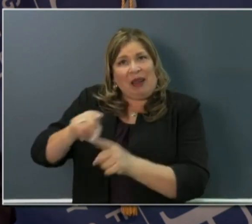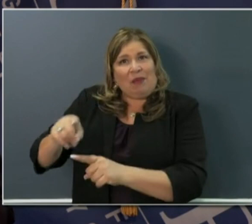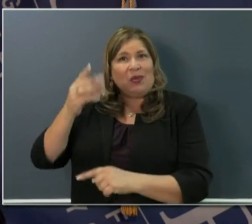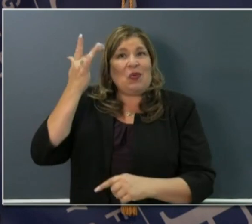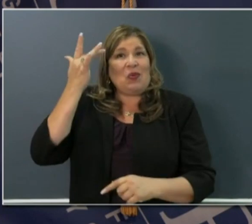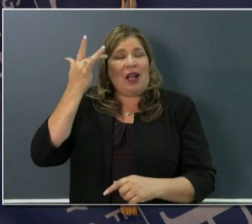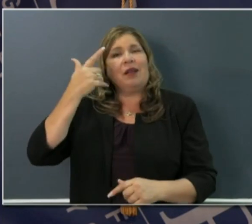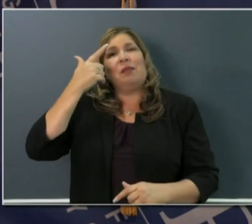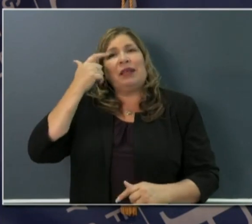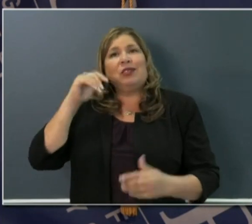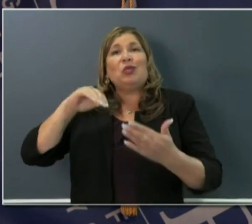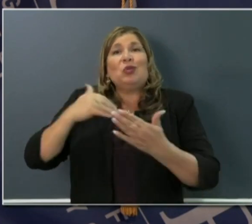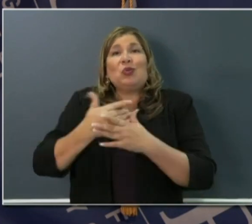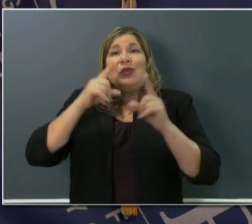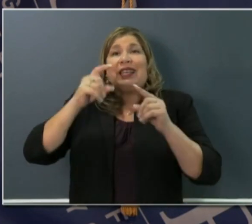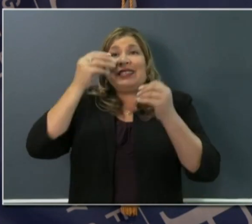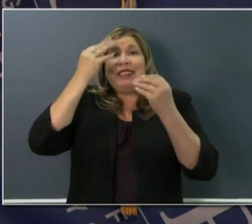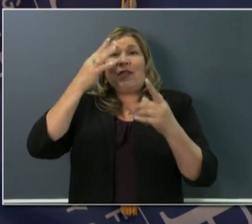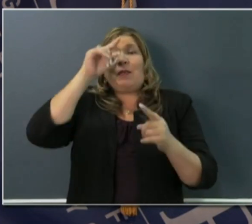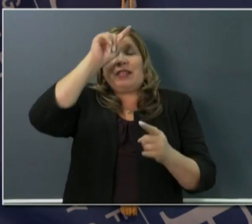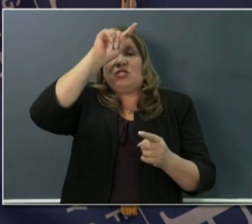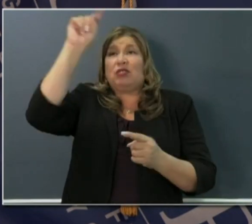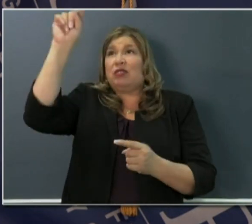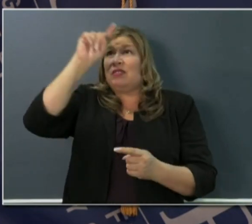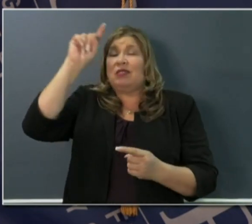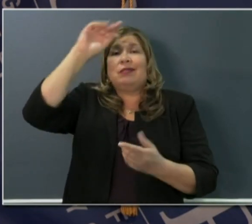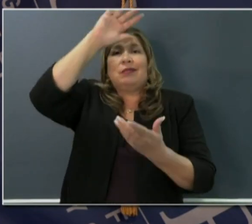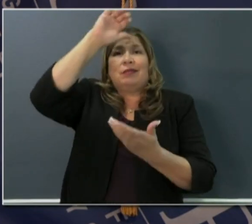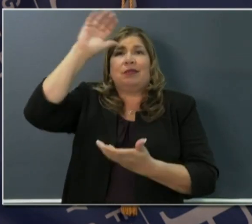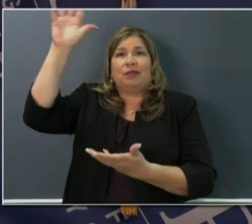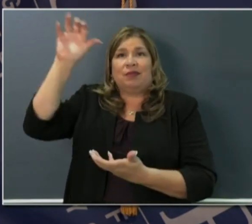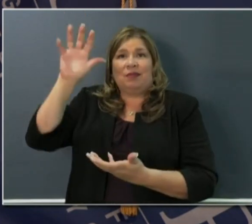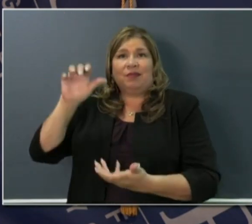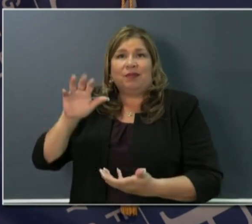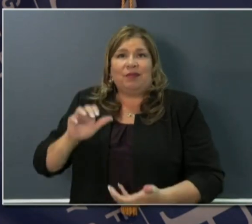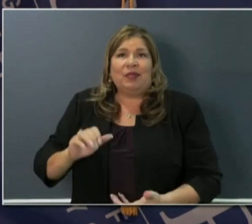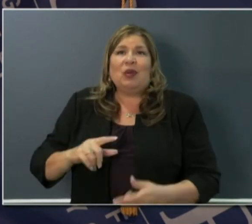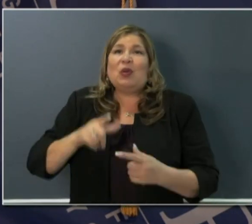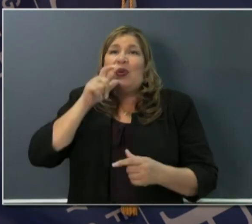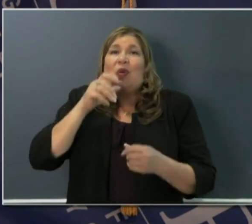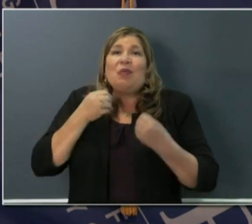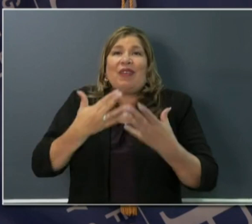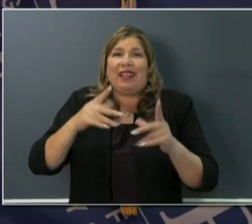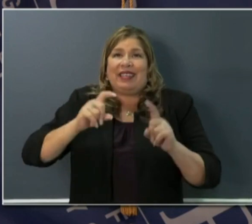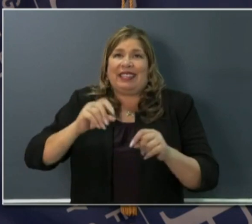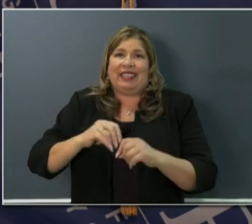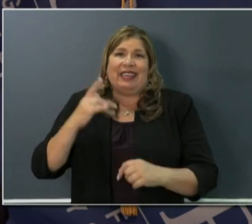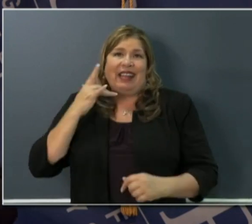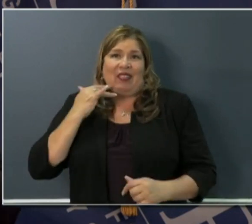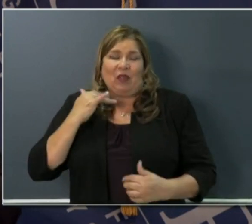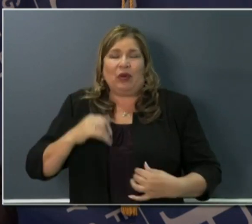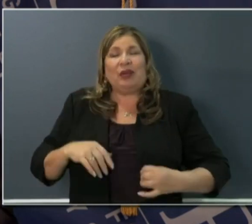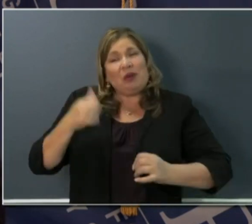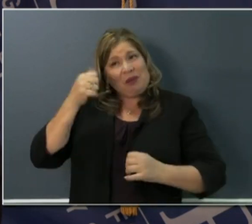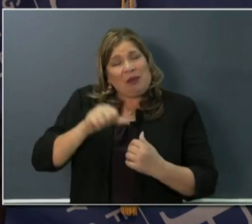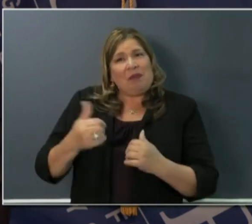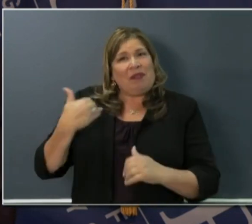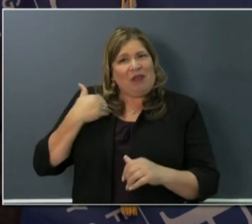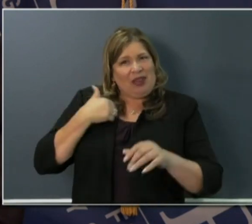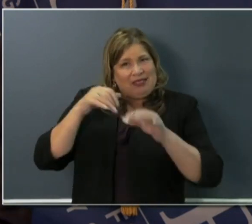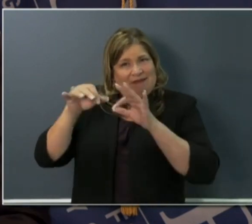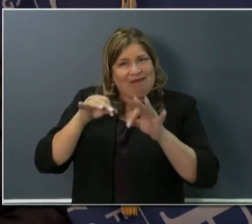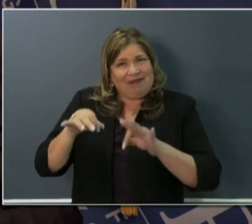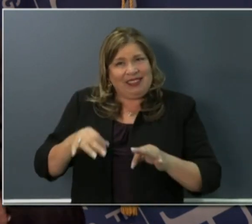new testing information back from some of the largest providers of tests in the state of California. I was very specific a moment